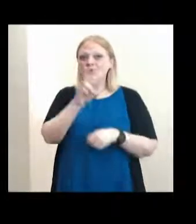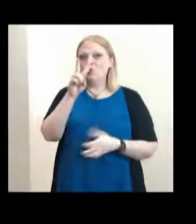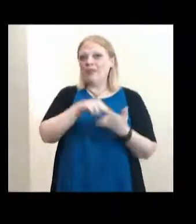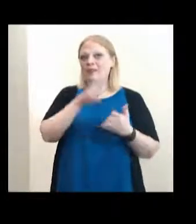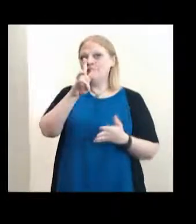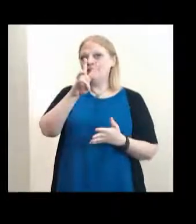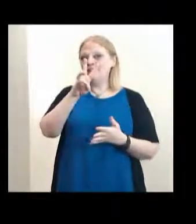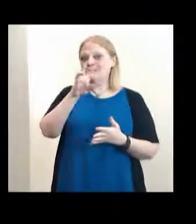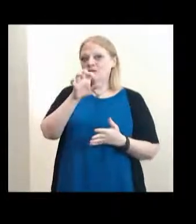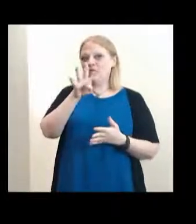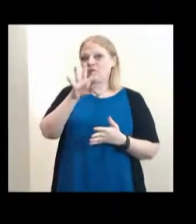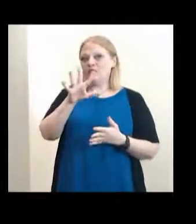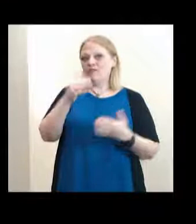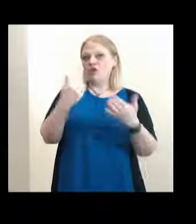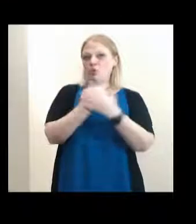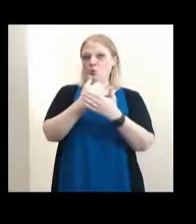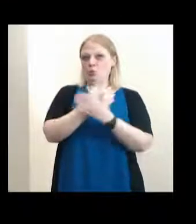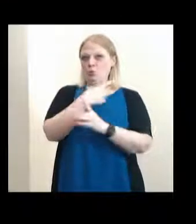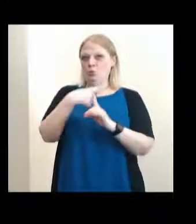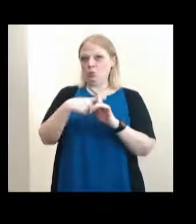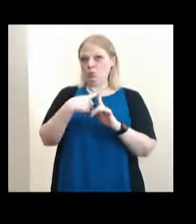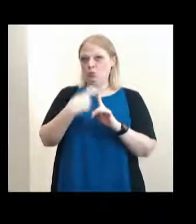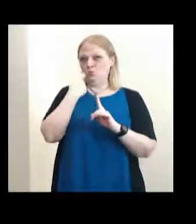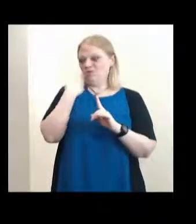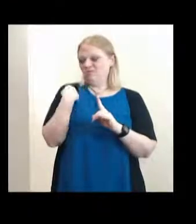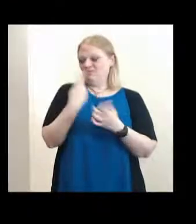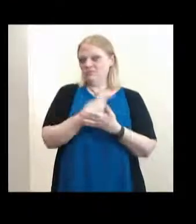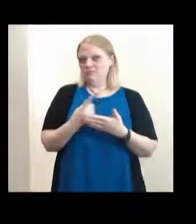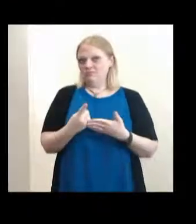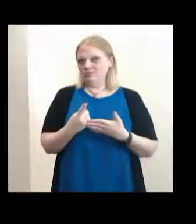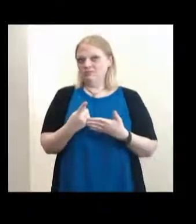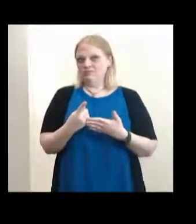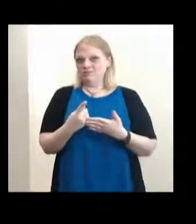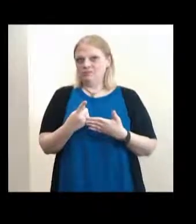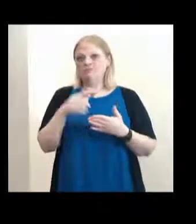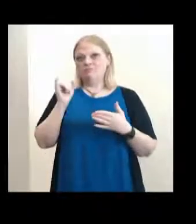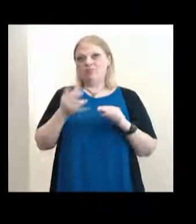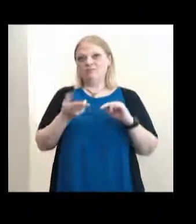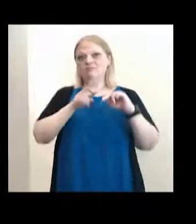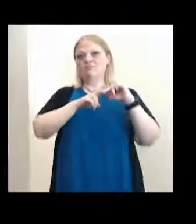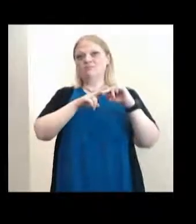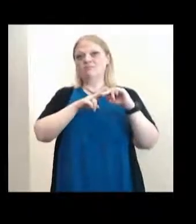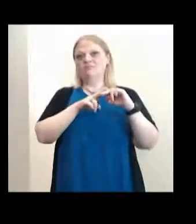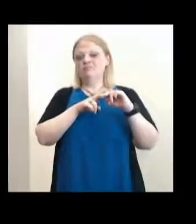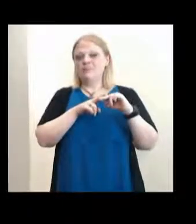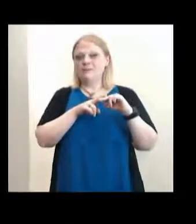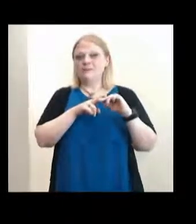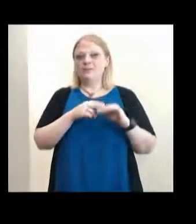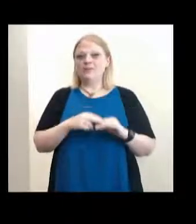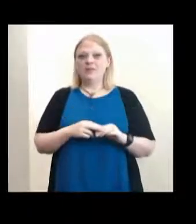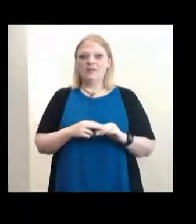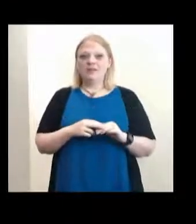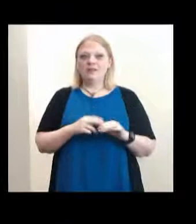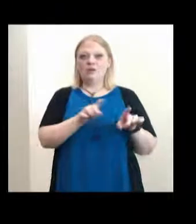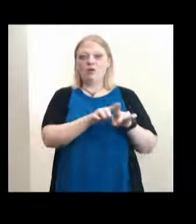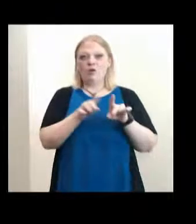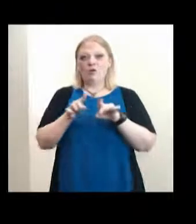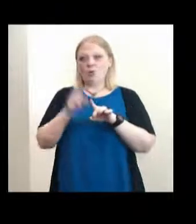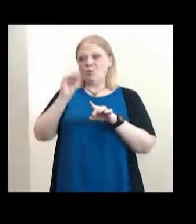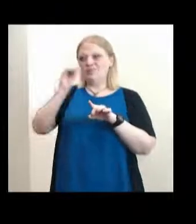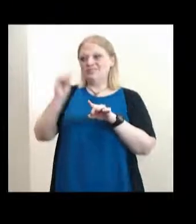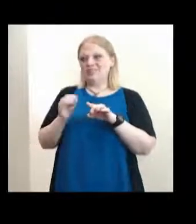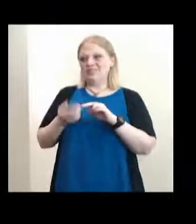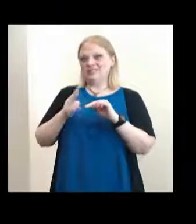2,645 new cases during the last week. That is an increase. It is increasing also as a percentage